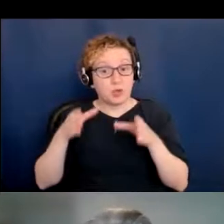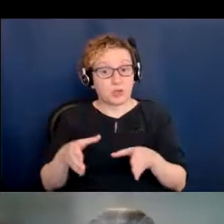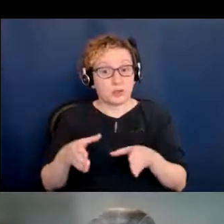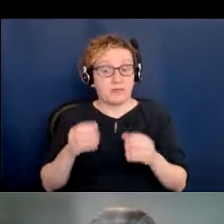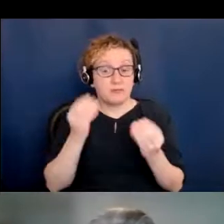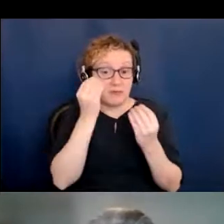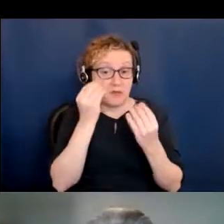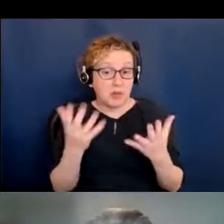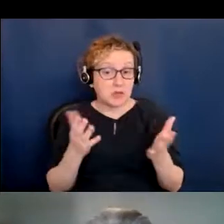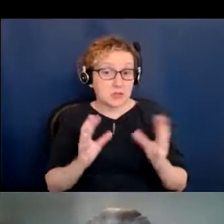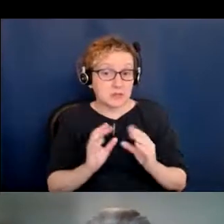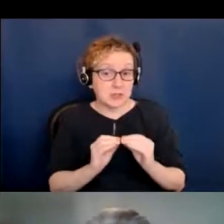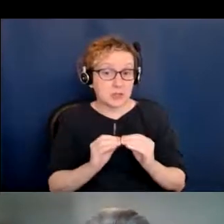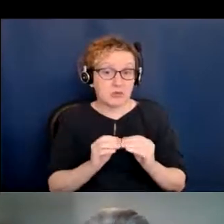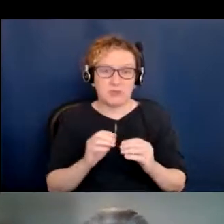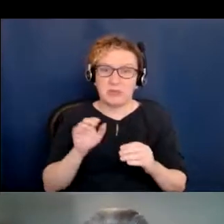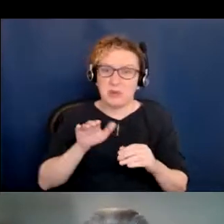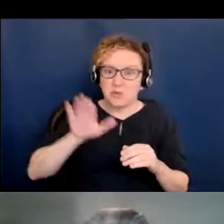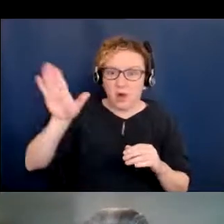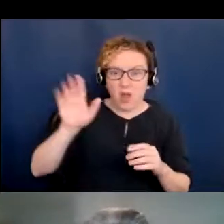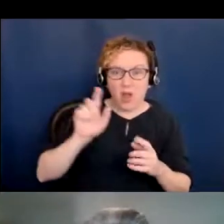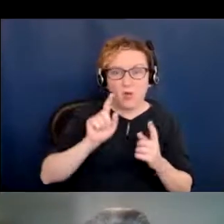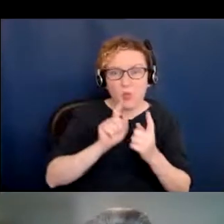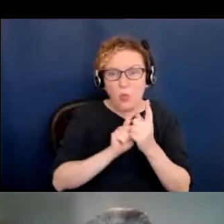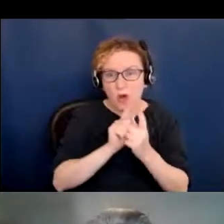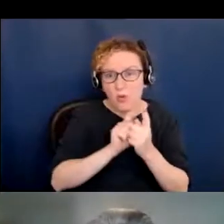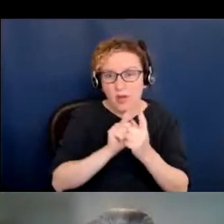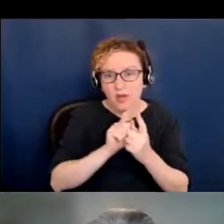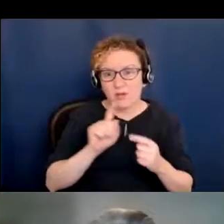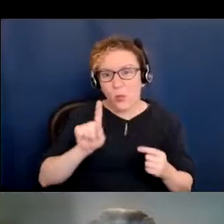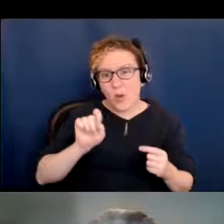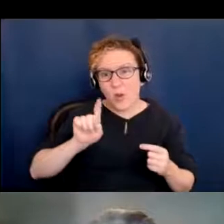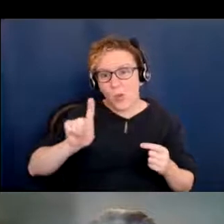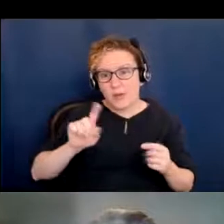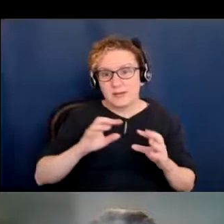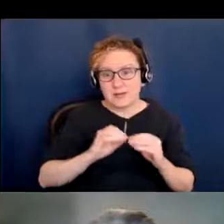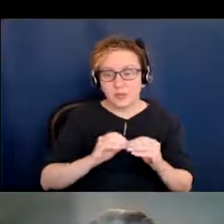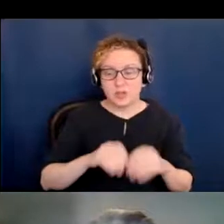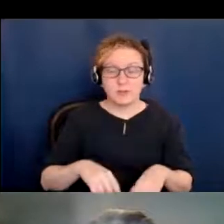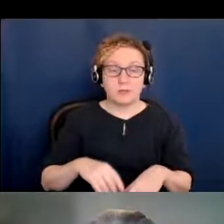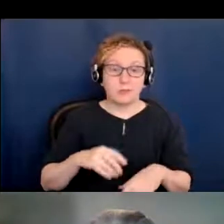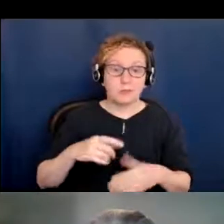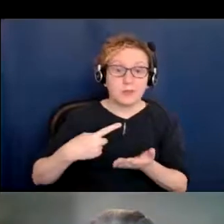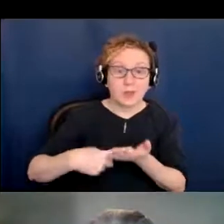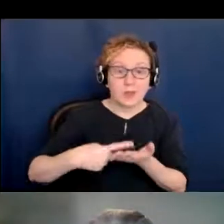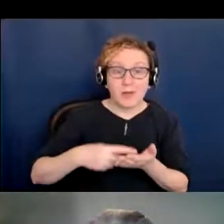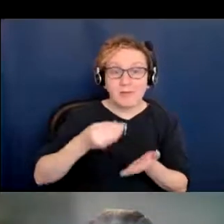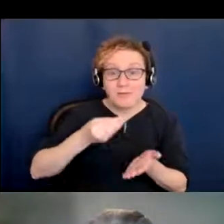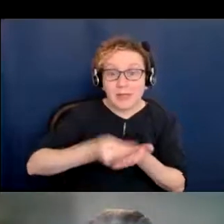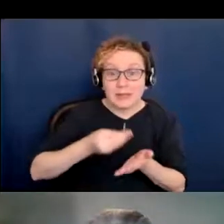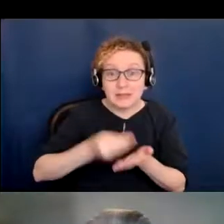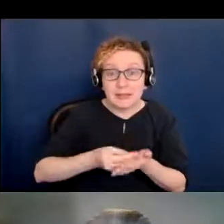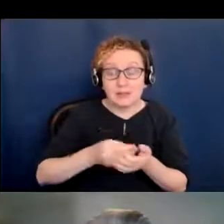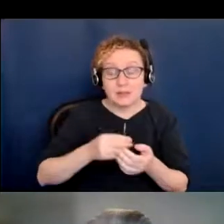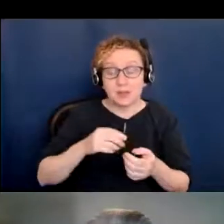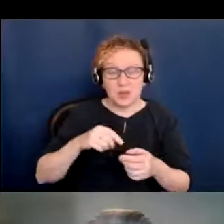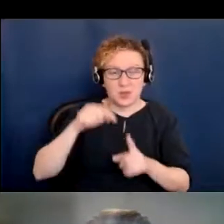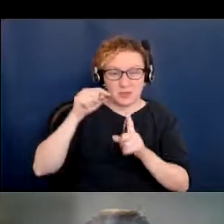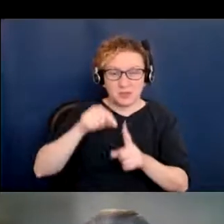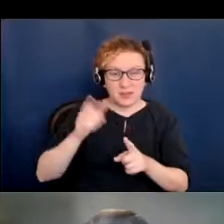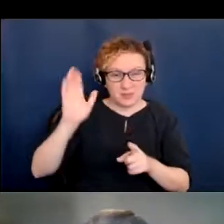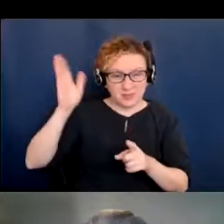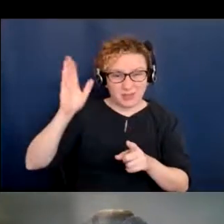that's a broad one-on-one session, whether we're talking about funding, whether we're doing a specific presentation on a broad program, all of